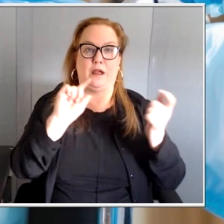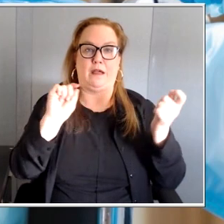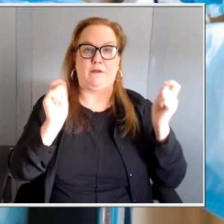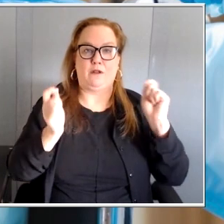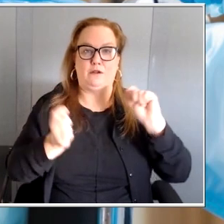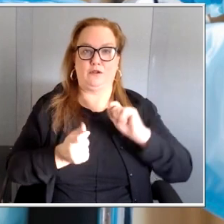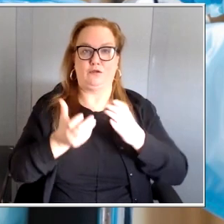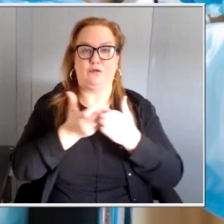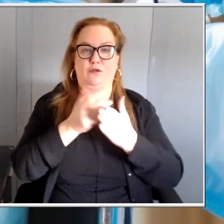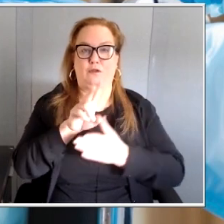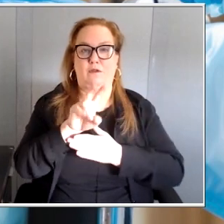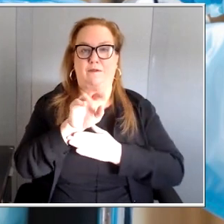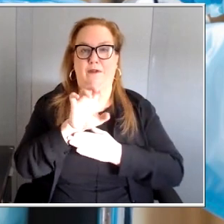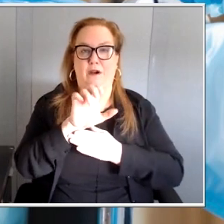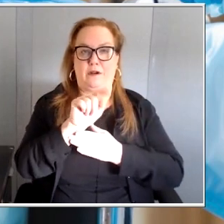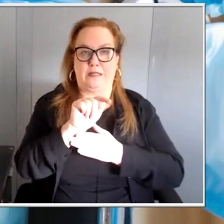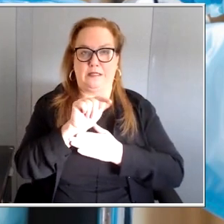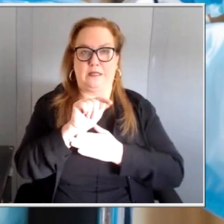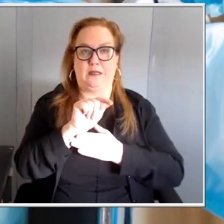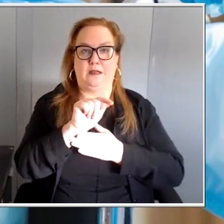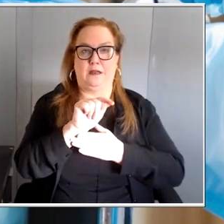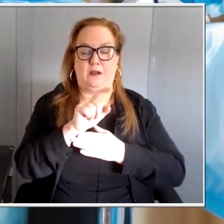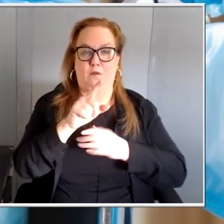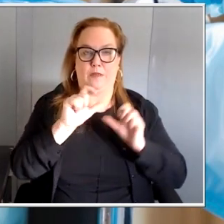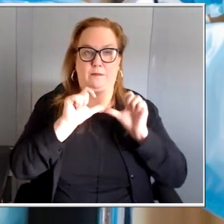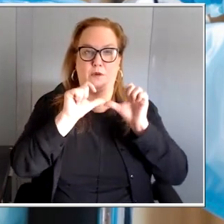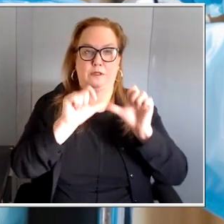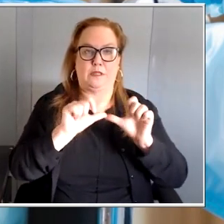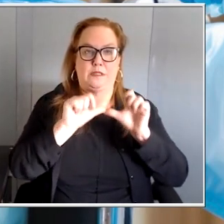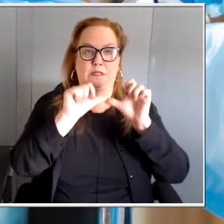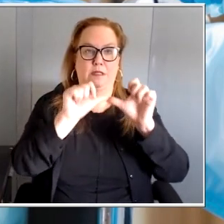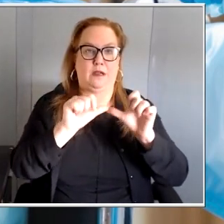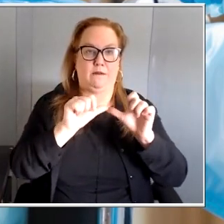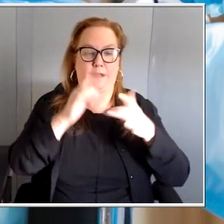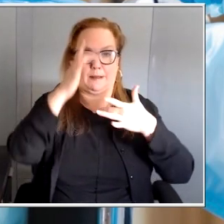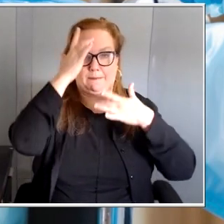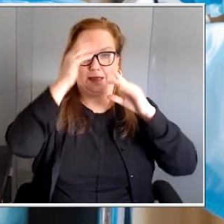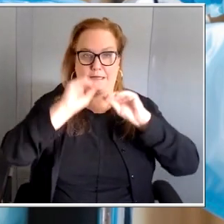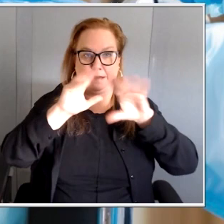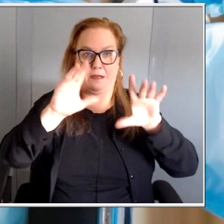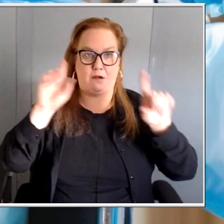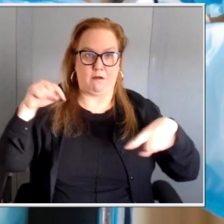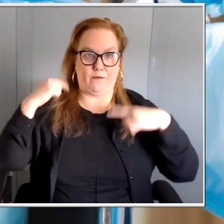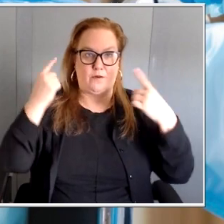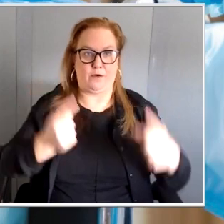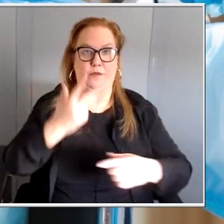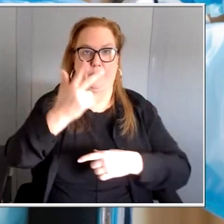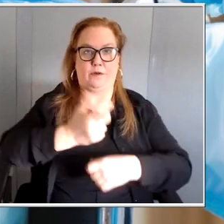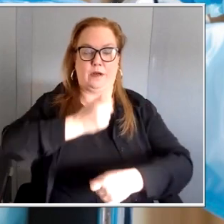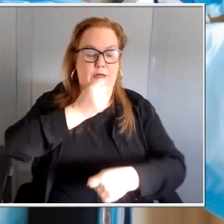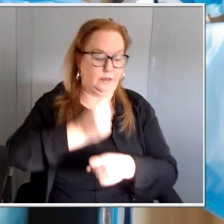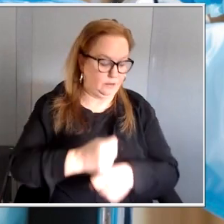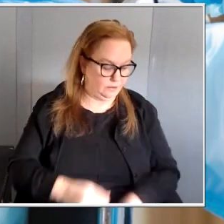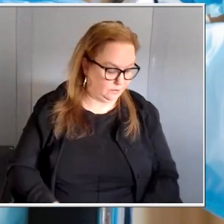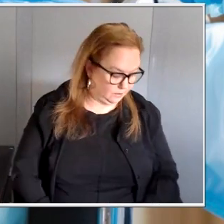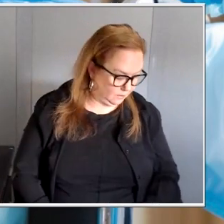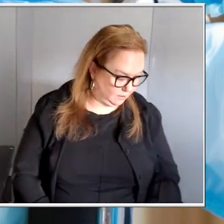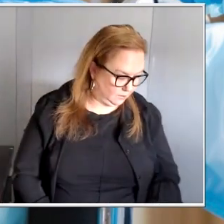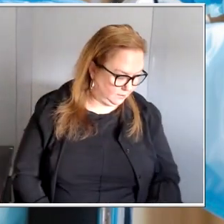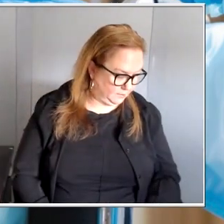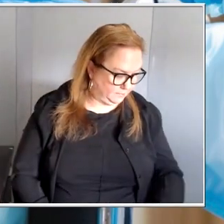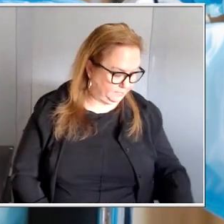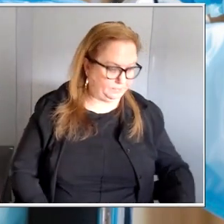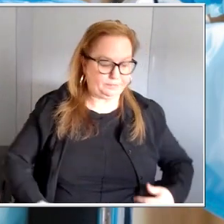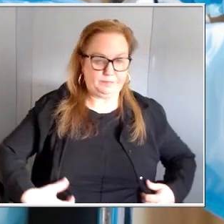the new variants, leading to an unprecedented persistence of the pandemic phase over 3 years. I'm going to